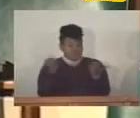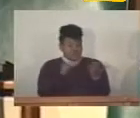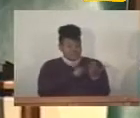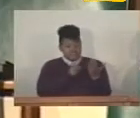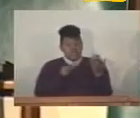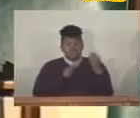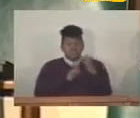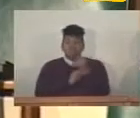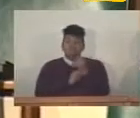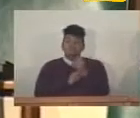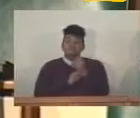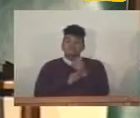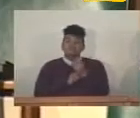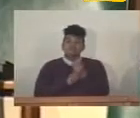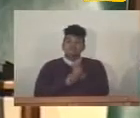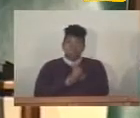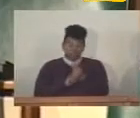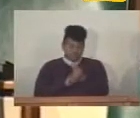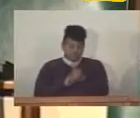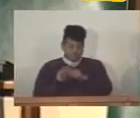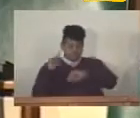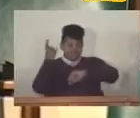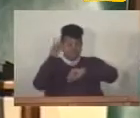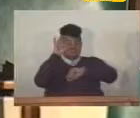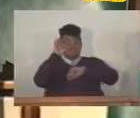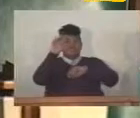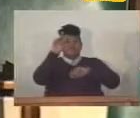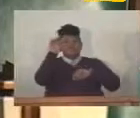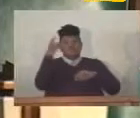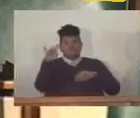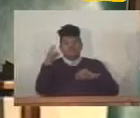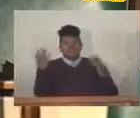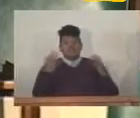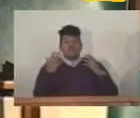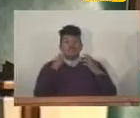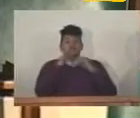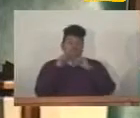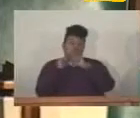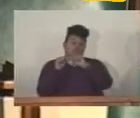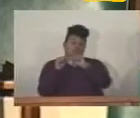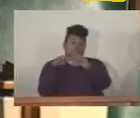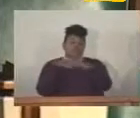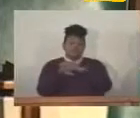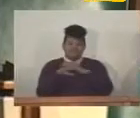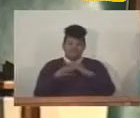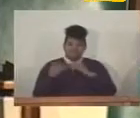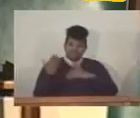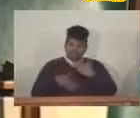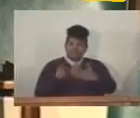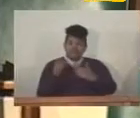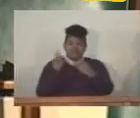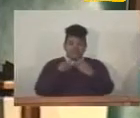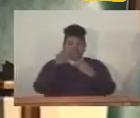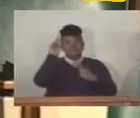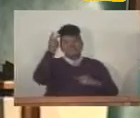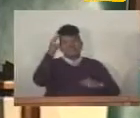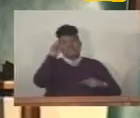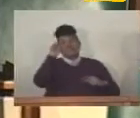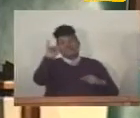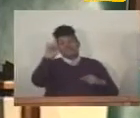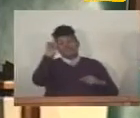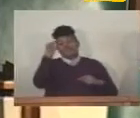the Senate on the 1st day of February 2018, are hereby continued into force until the 2nd day of